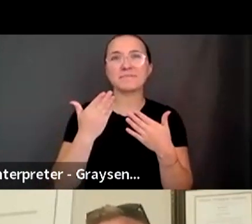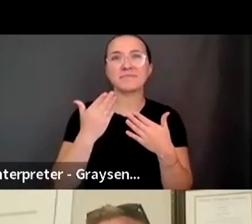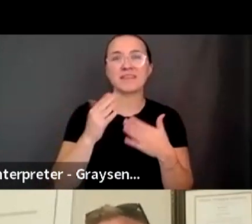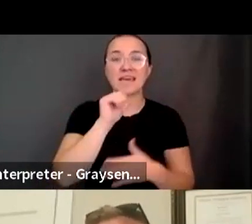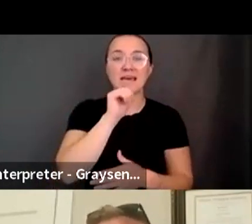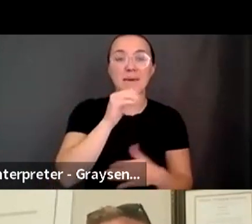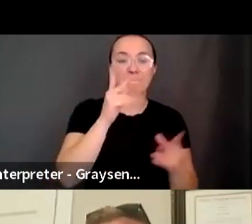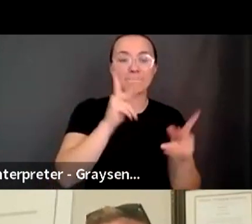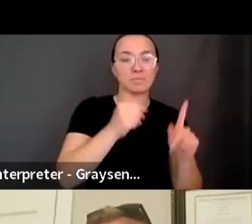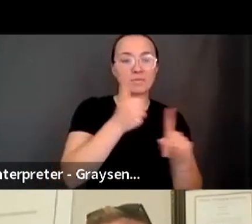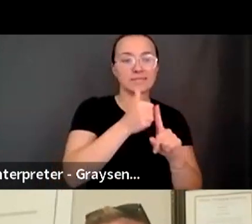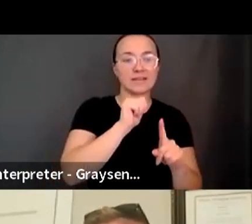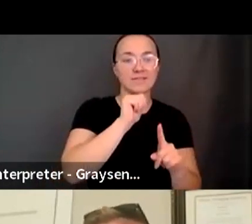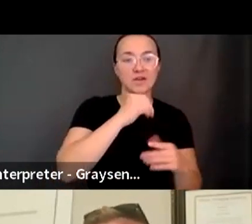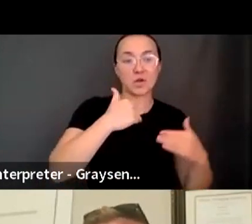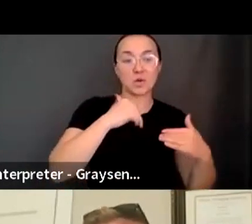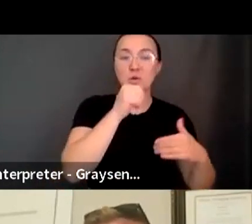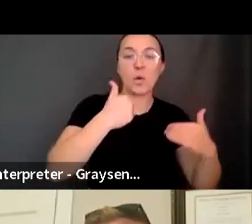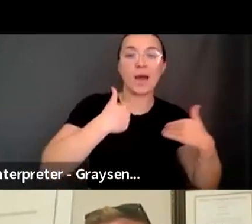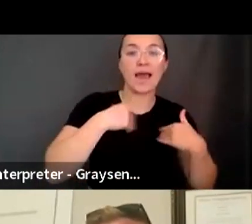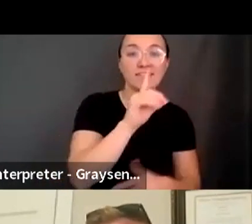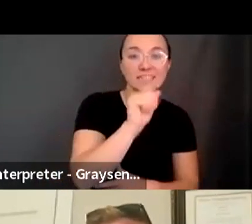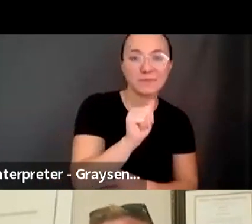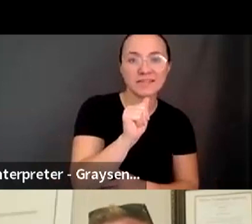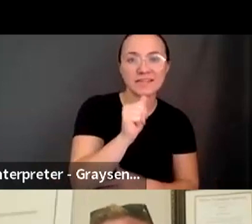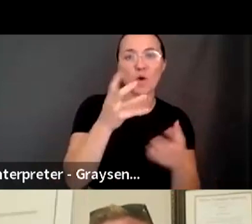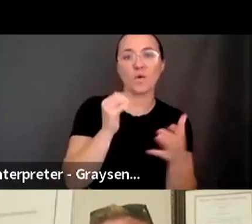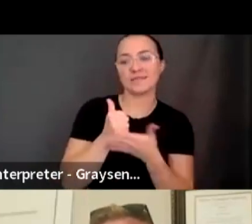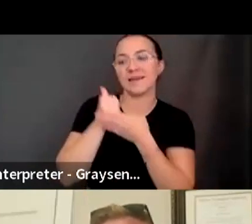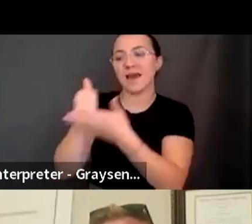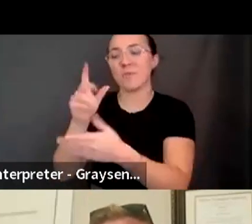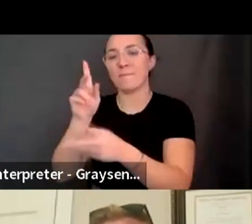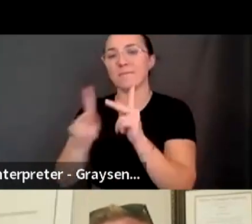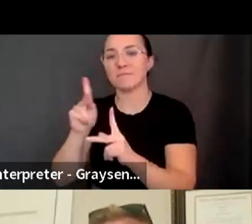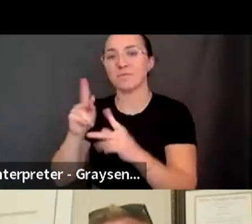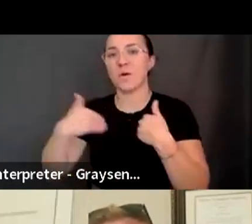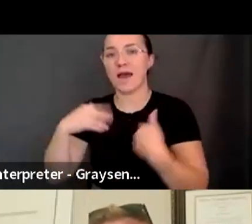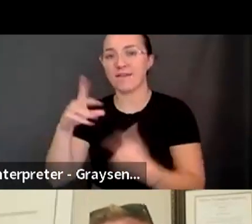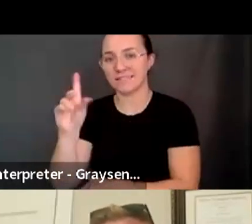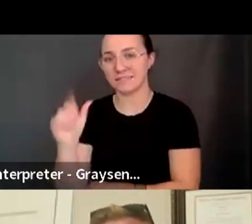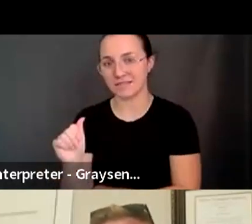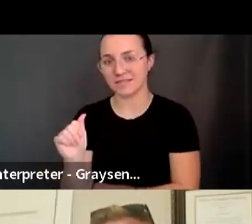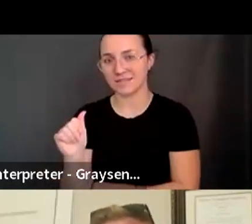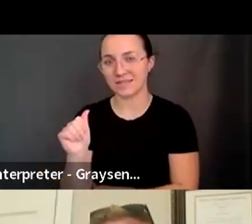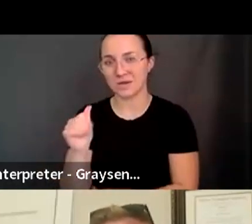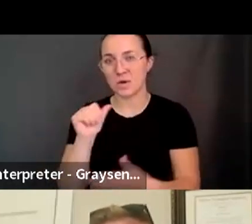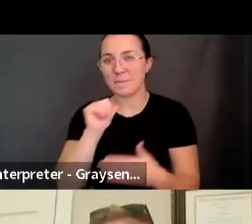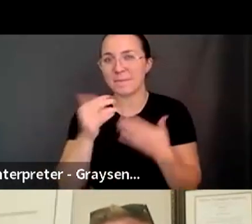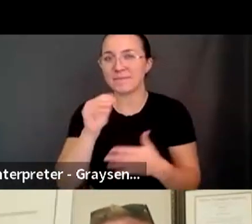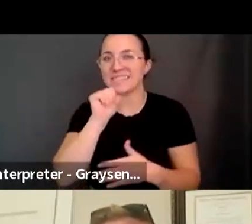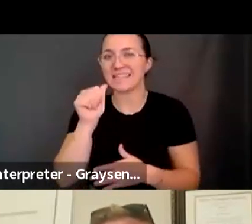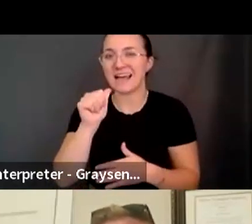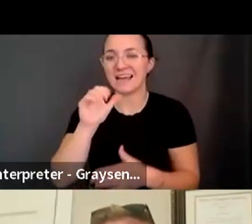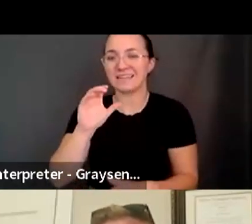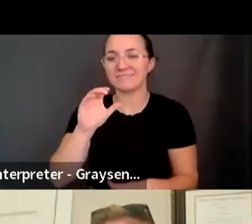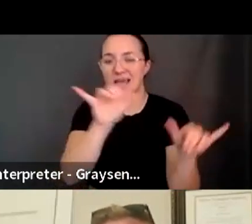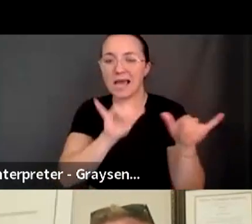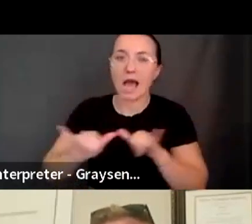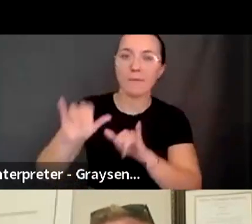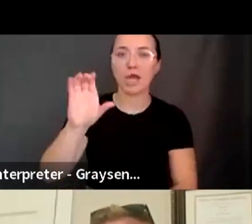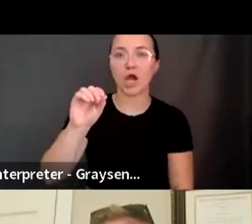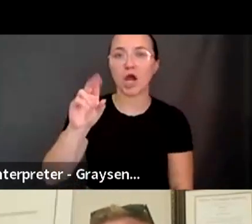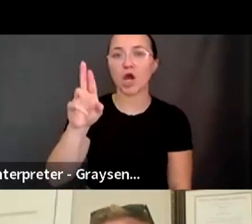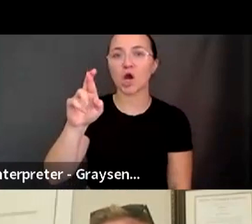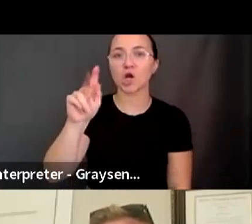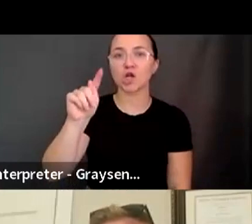than others, sort of beyond common courtesy. Whereas at least many people with disabilities just want to be treated by the same